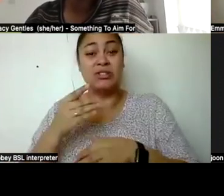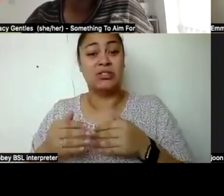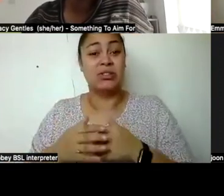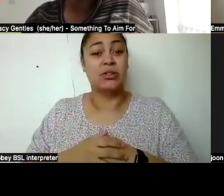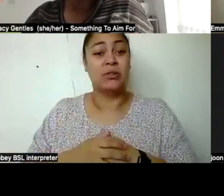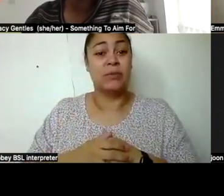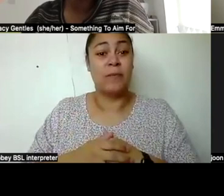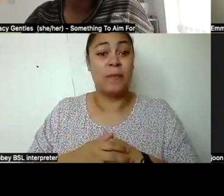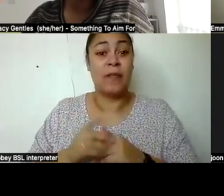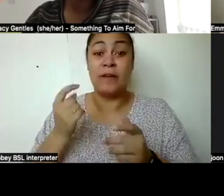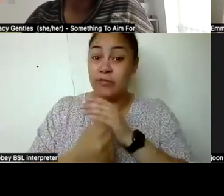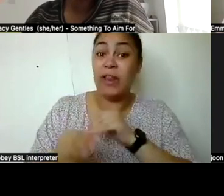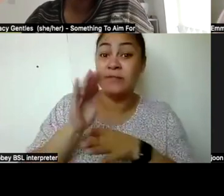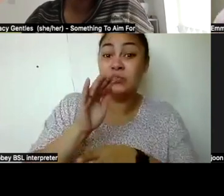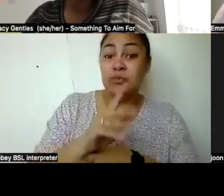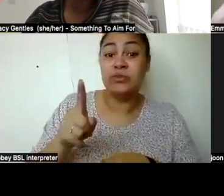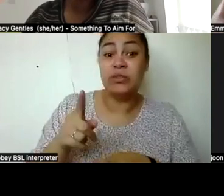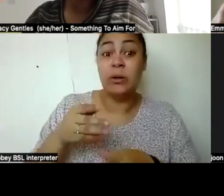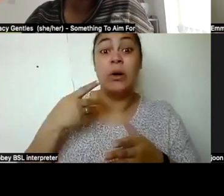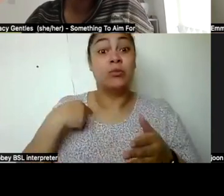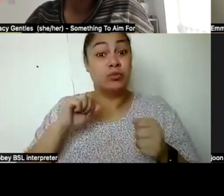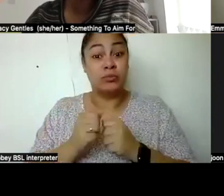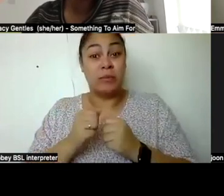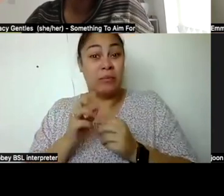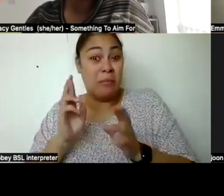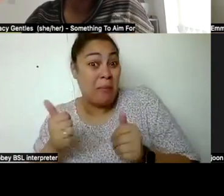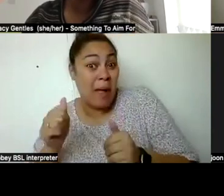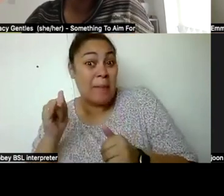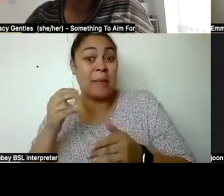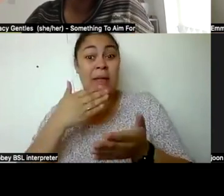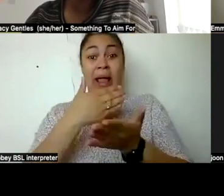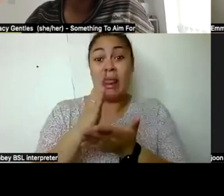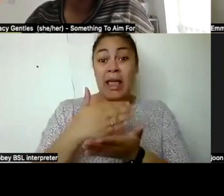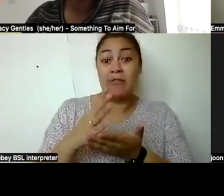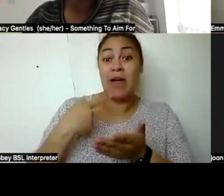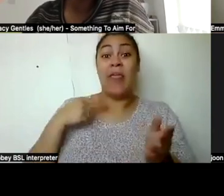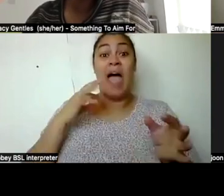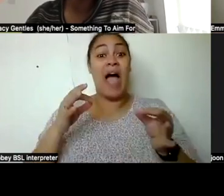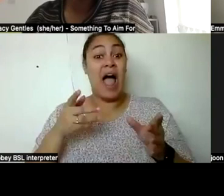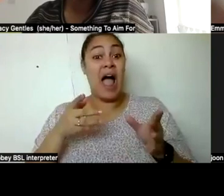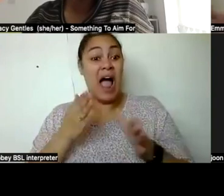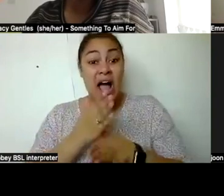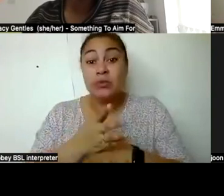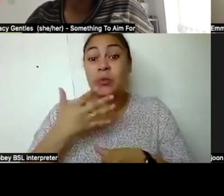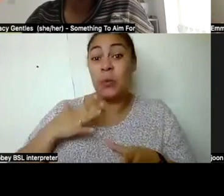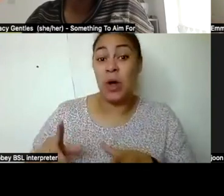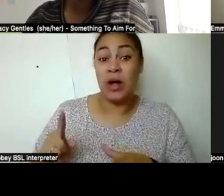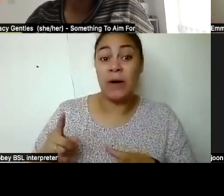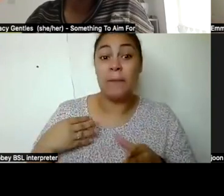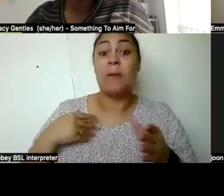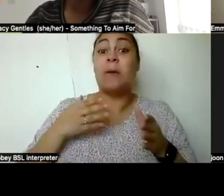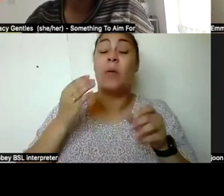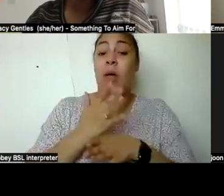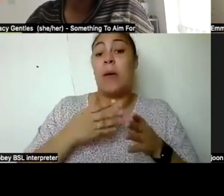how we possibly could have been clearer in stating the actions we may have been hoping for. And I think I work as a movement